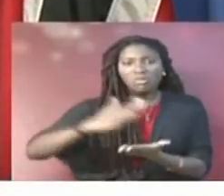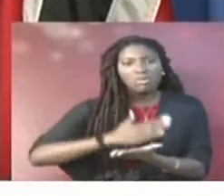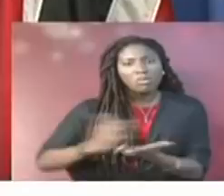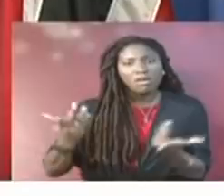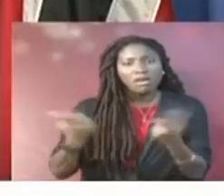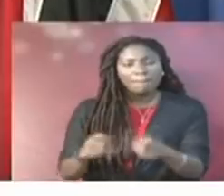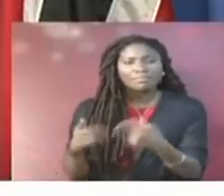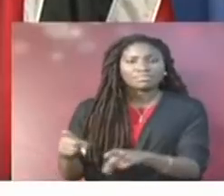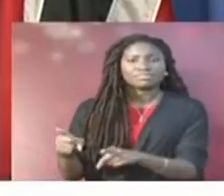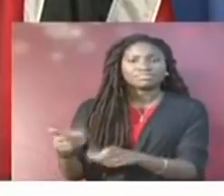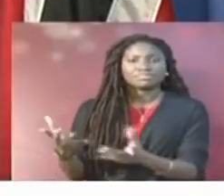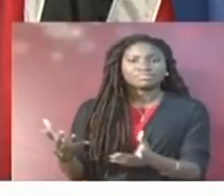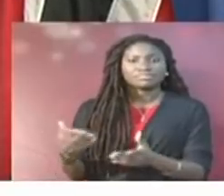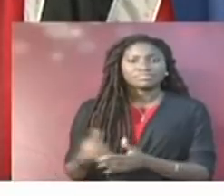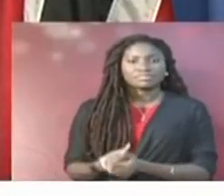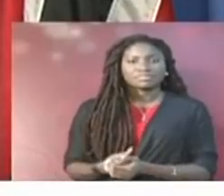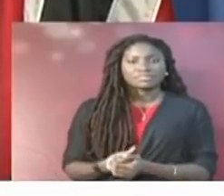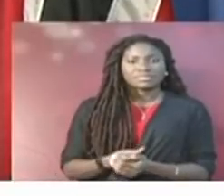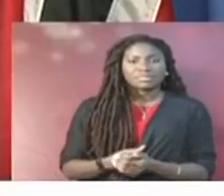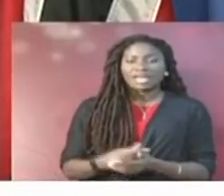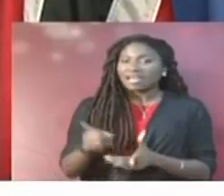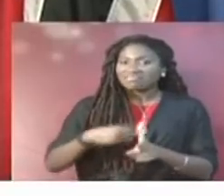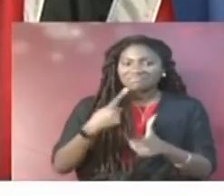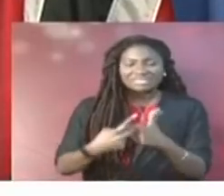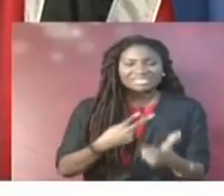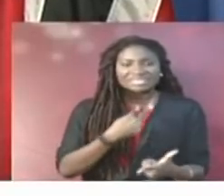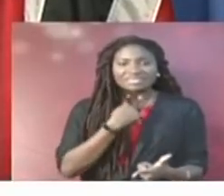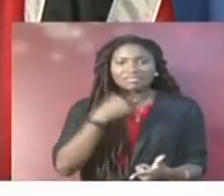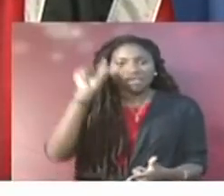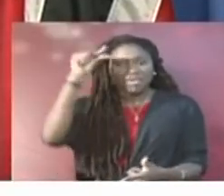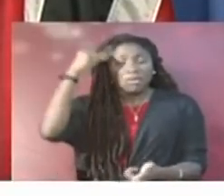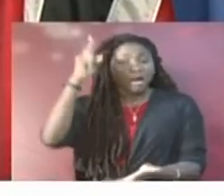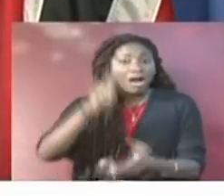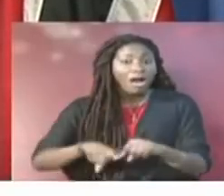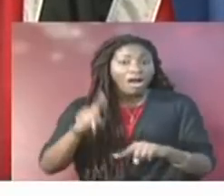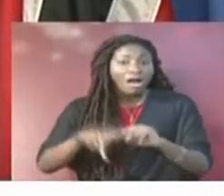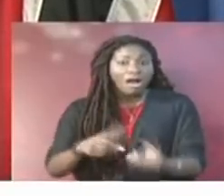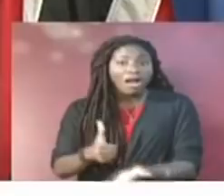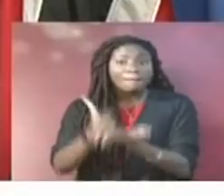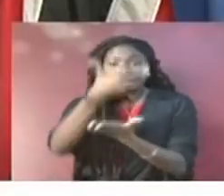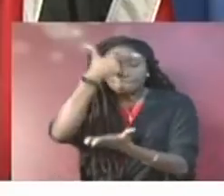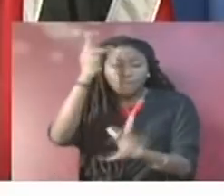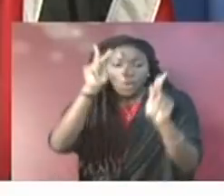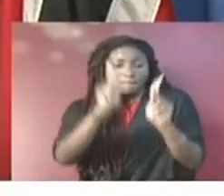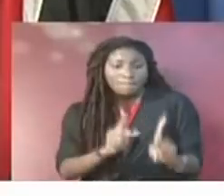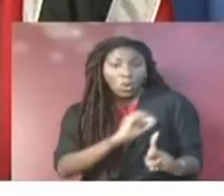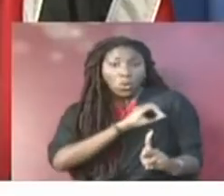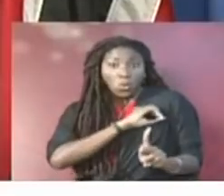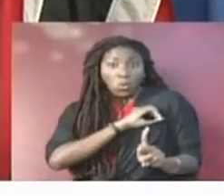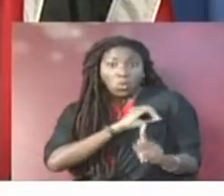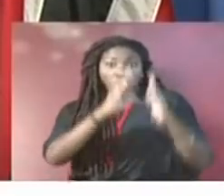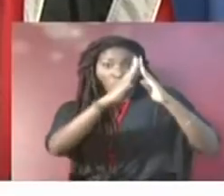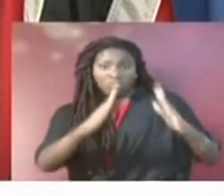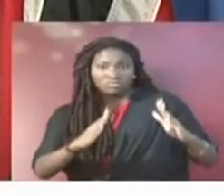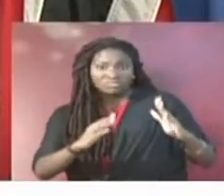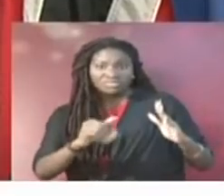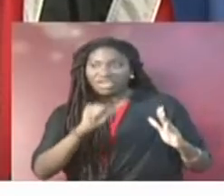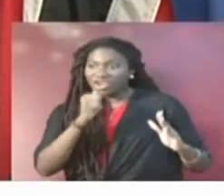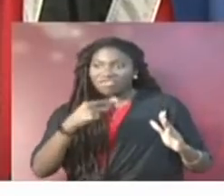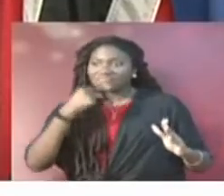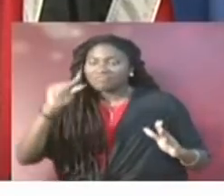delays, and they are some of the issues that we will have to address going forward. But it's not something that we can address tonight for